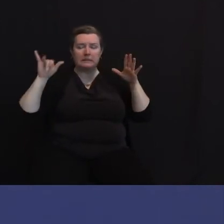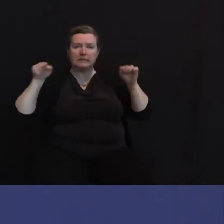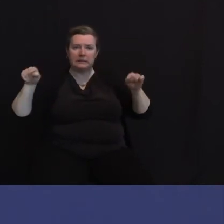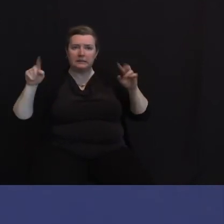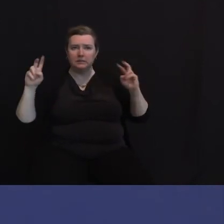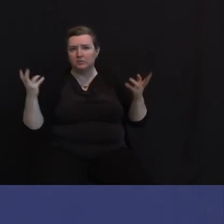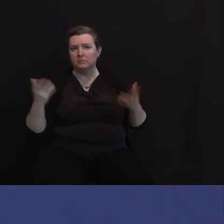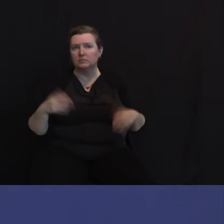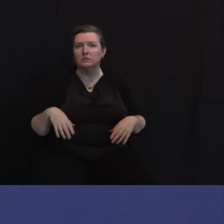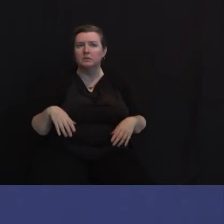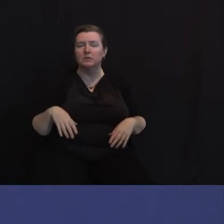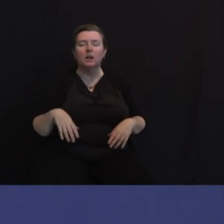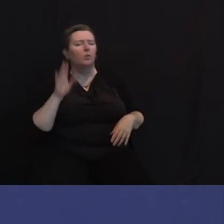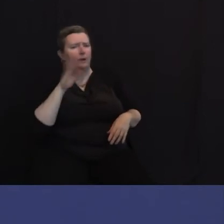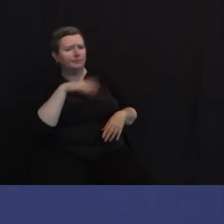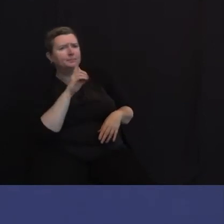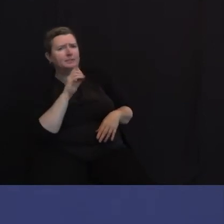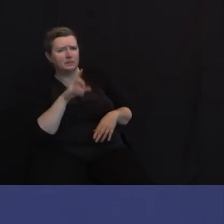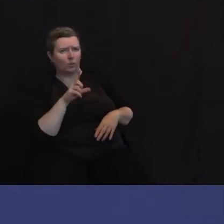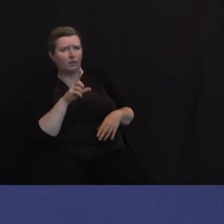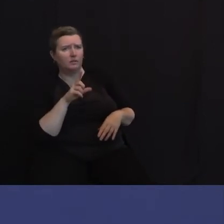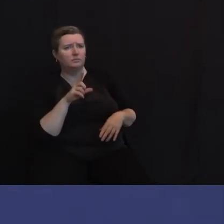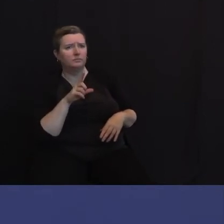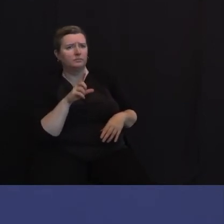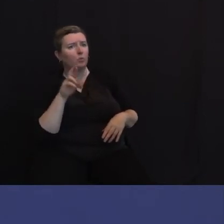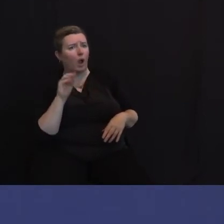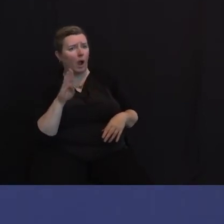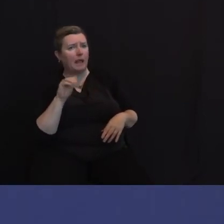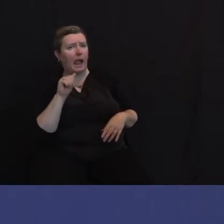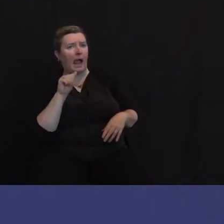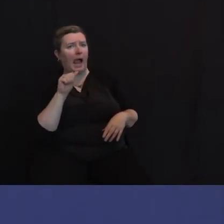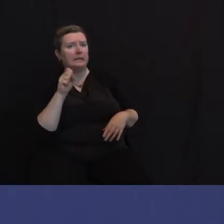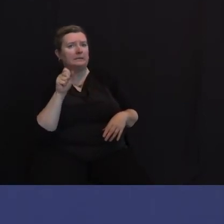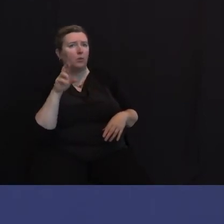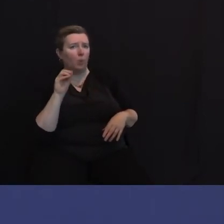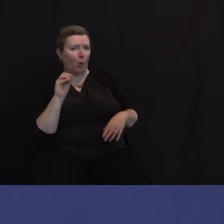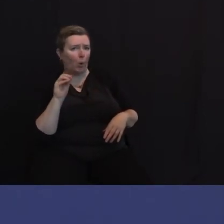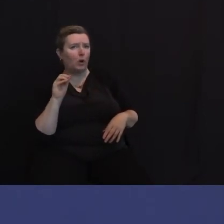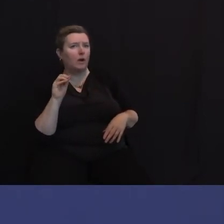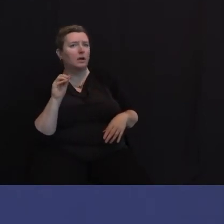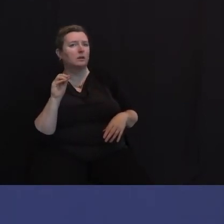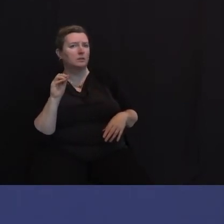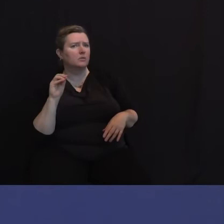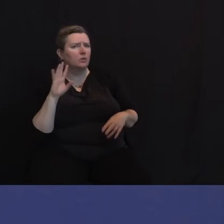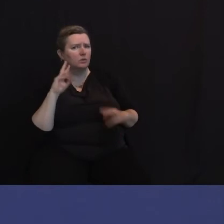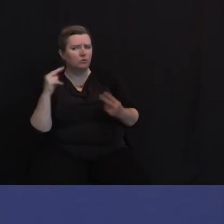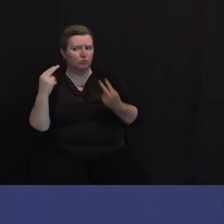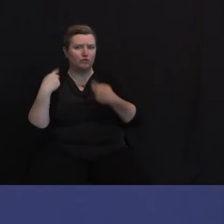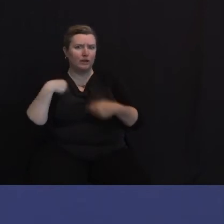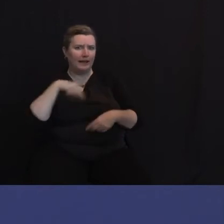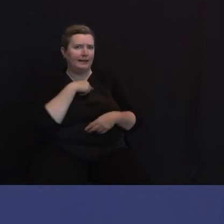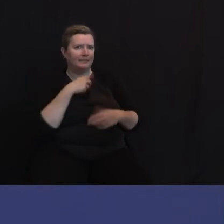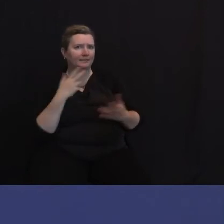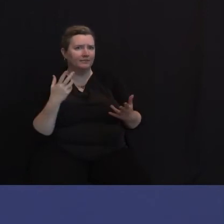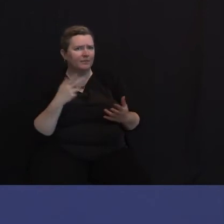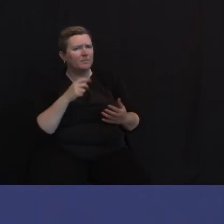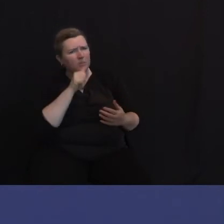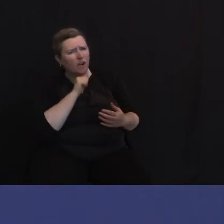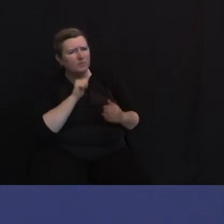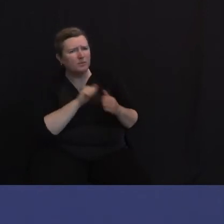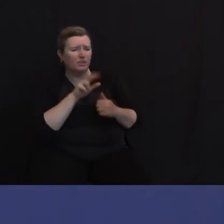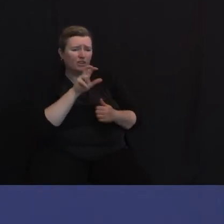watching. So if you could bear with me on that, on the question about the $300 dollar benefit, as